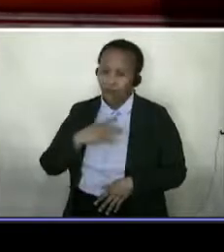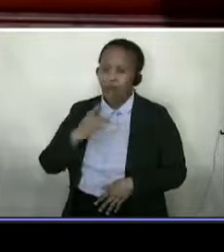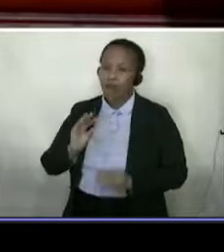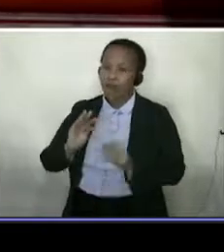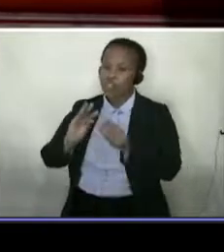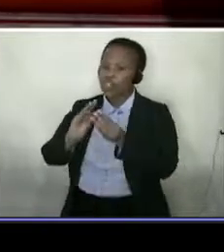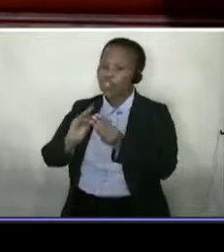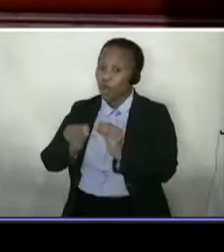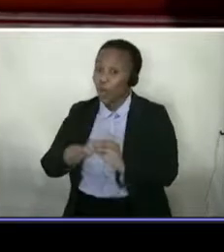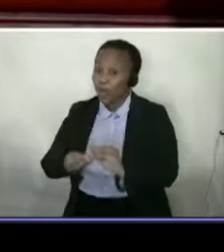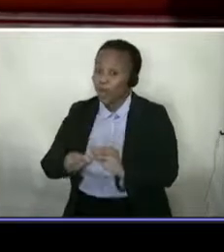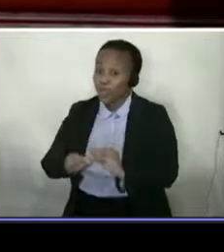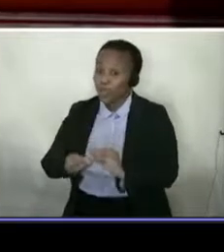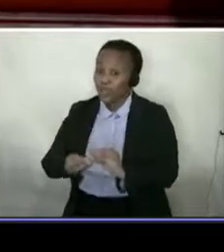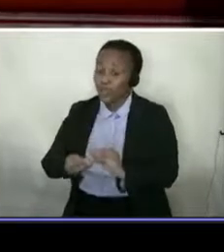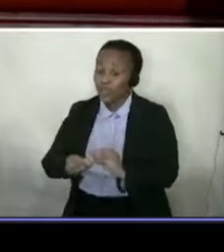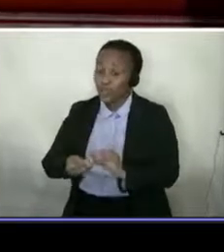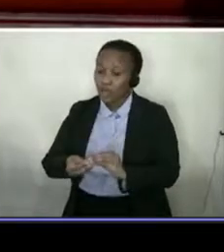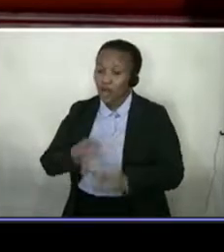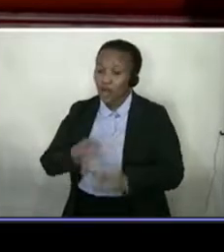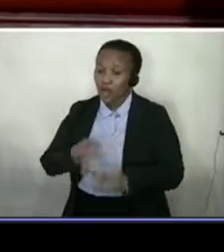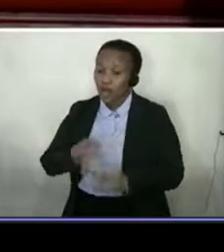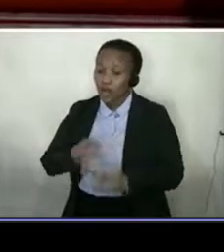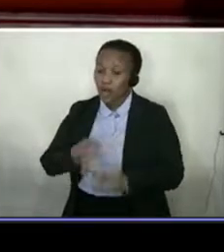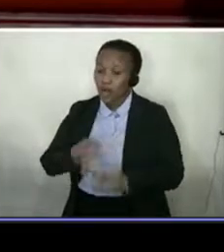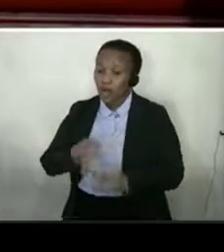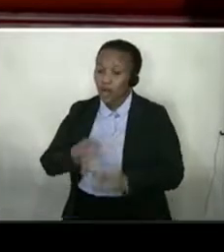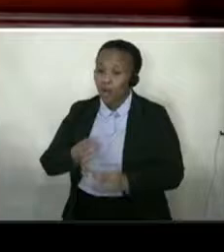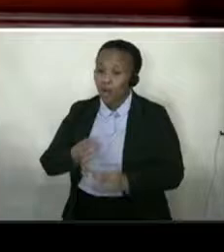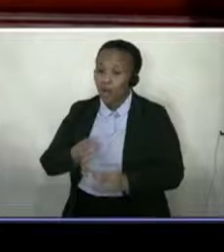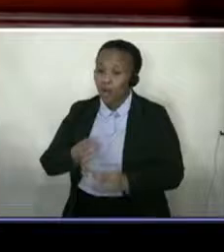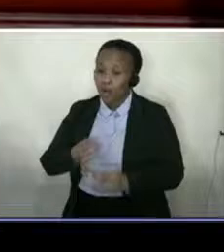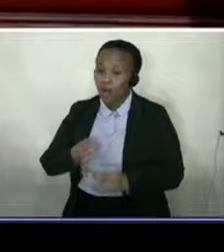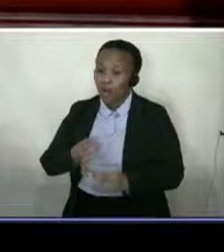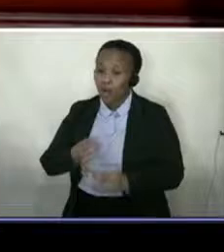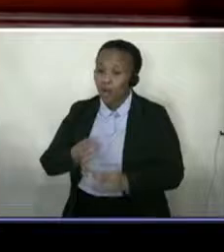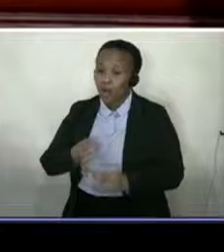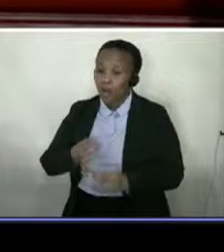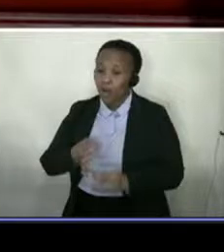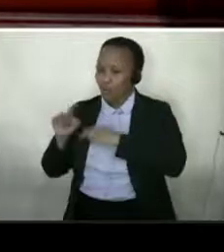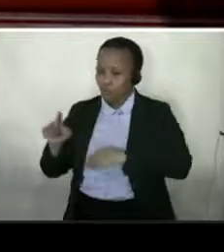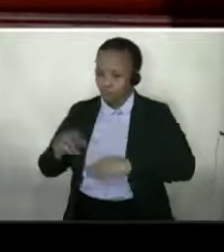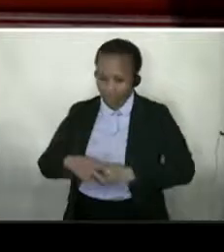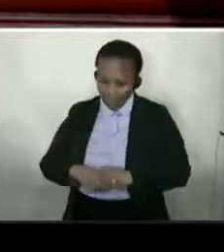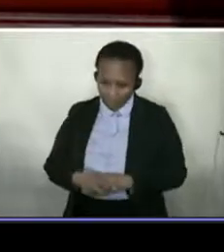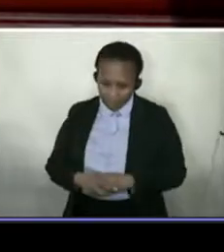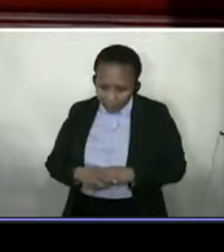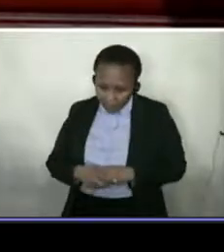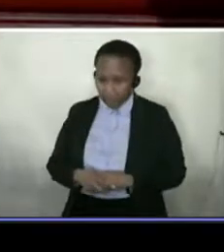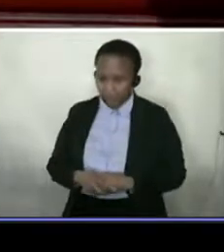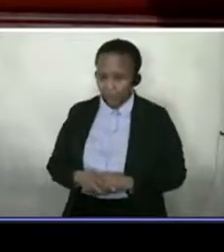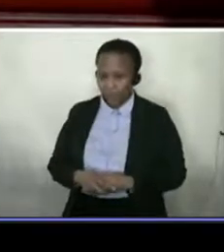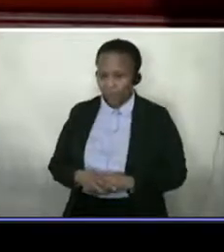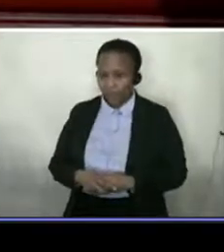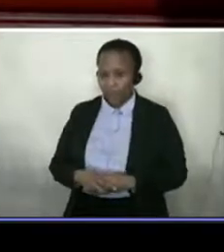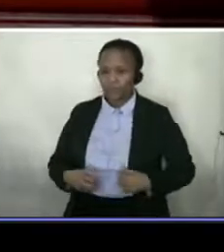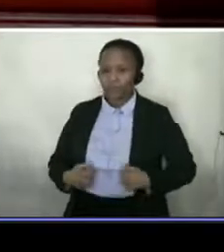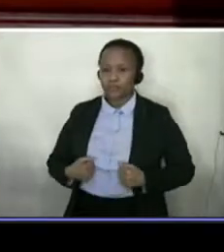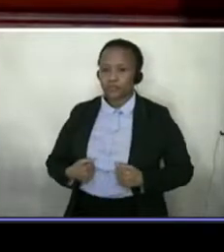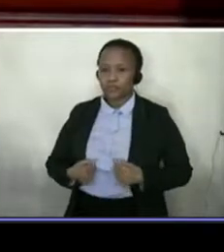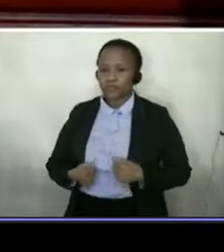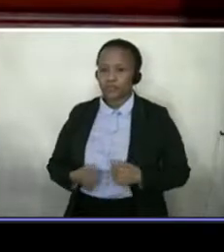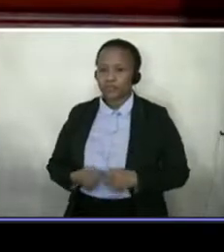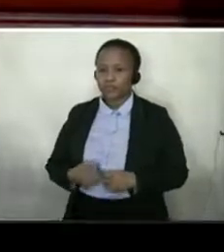who don't understand what is under review at the moment. Honorable de Klerk, we have got